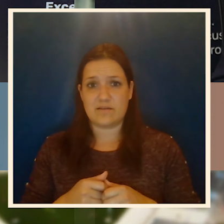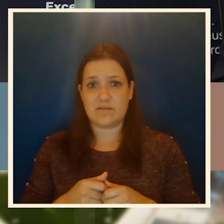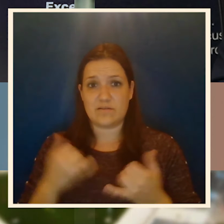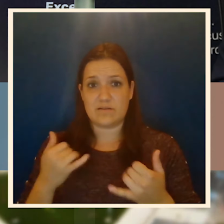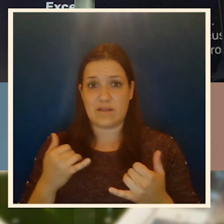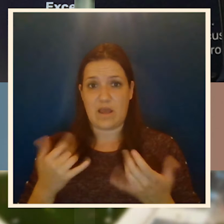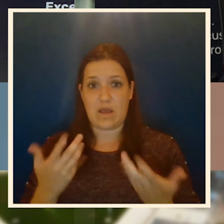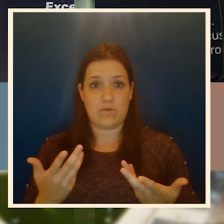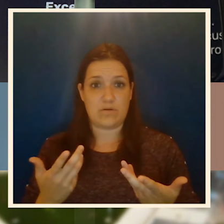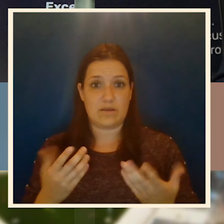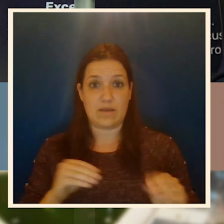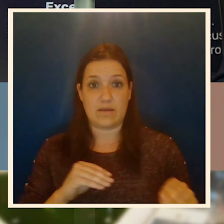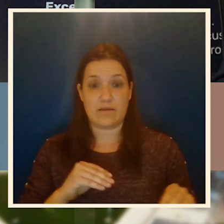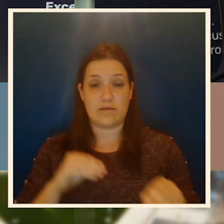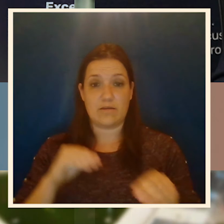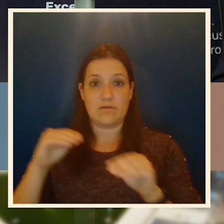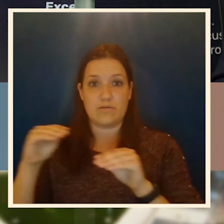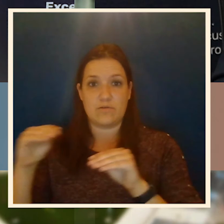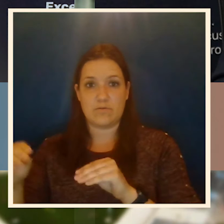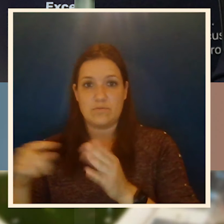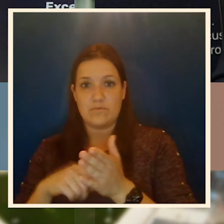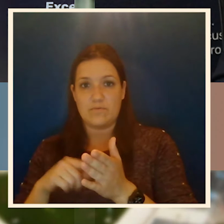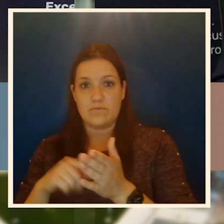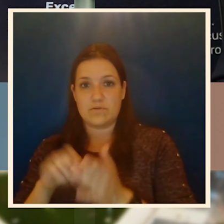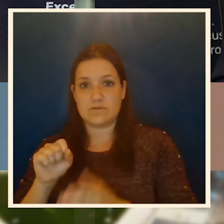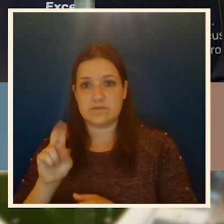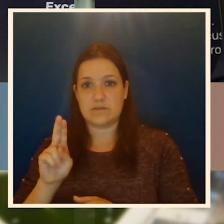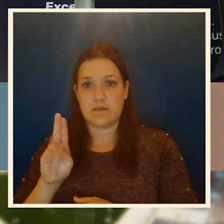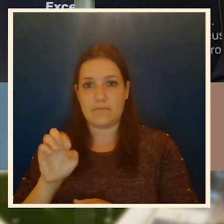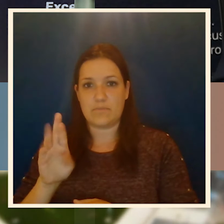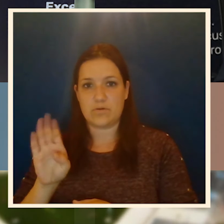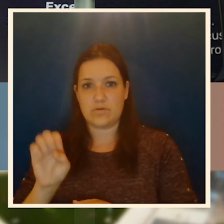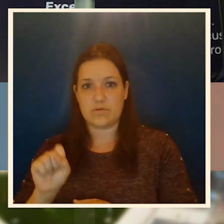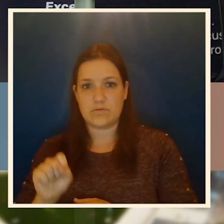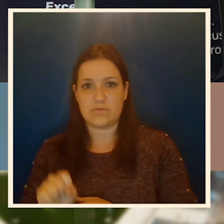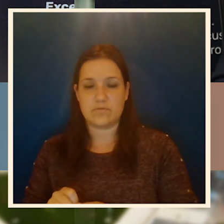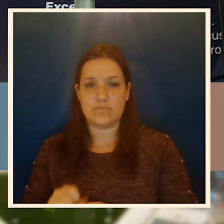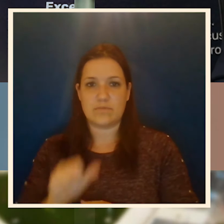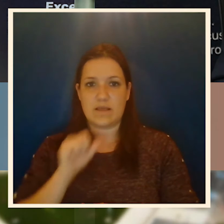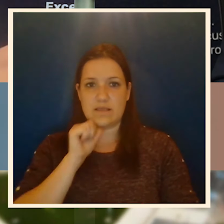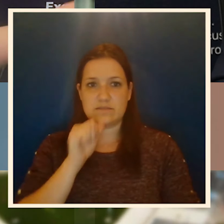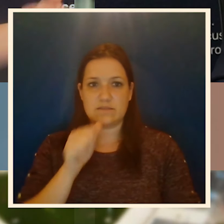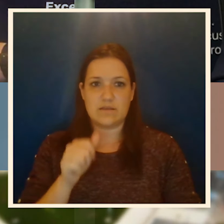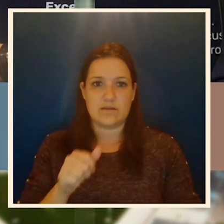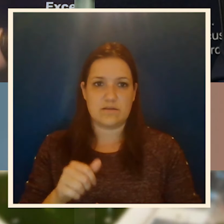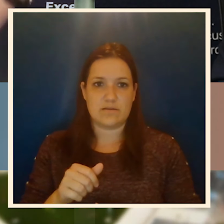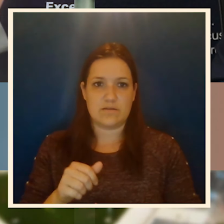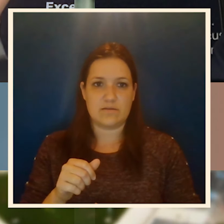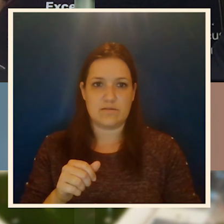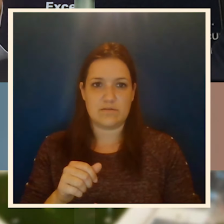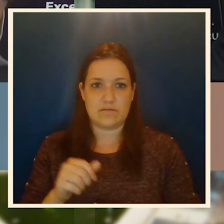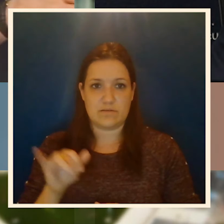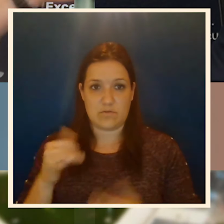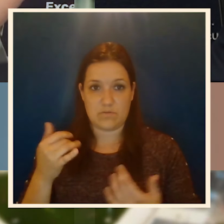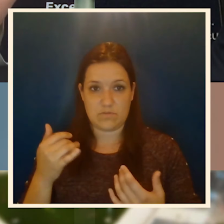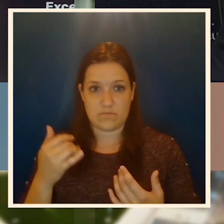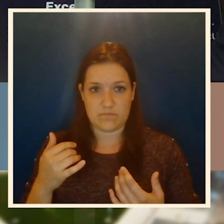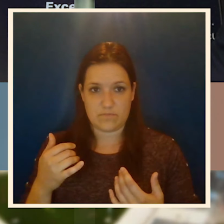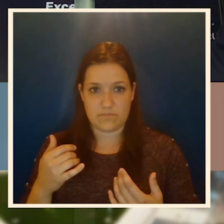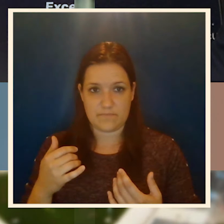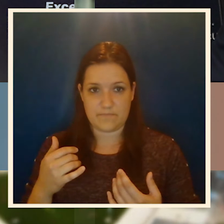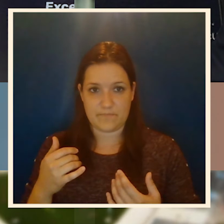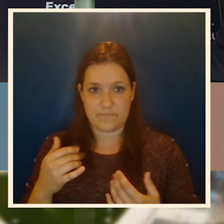who now can, you know, move out into the more affordable suburbs, less congestion, which is why we're seeing the,